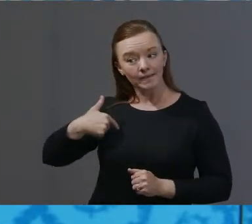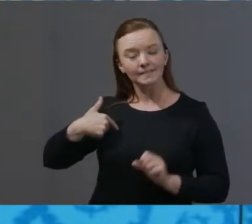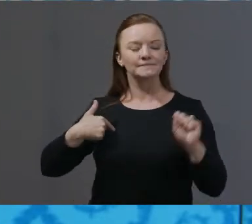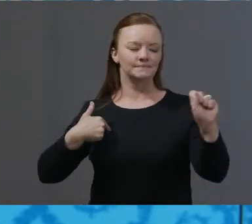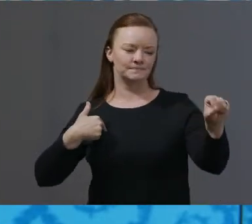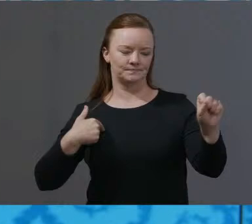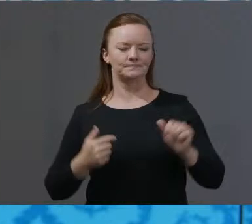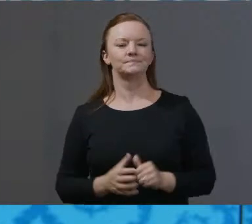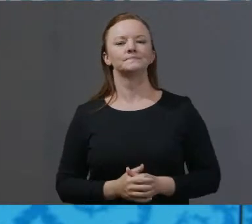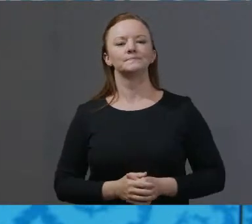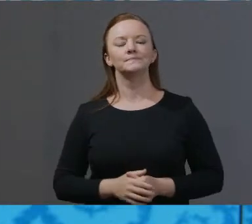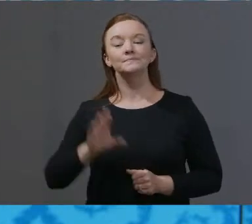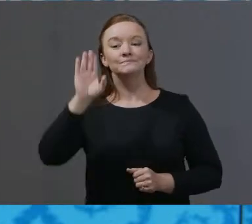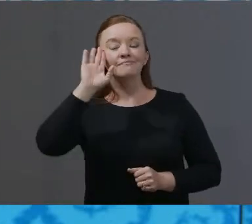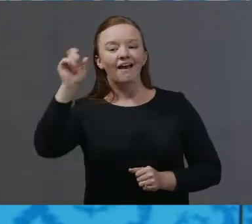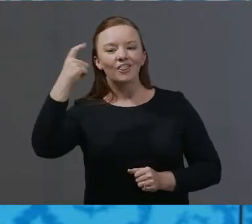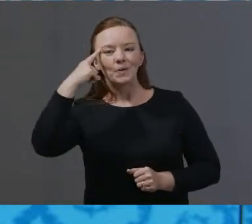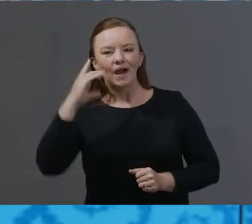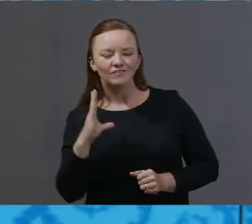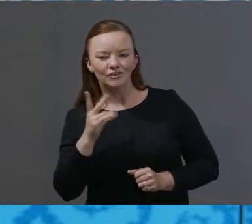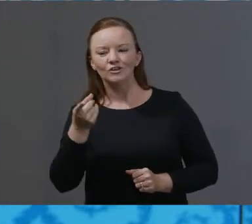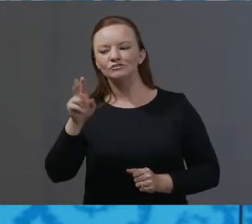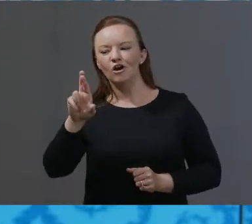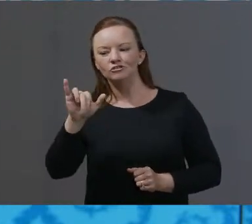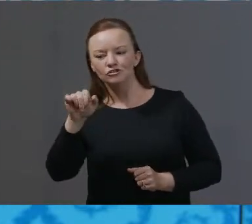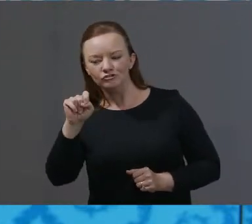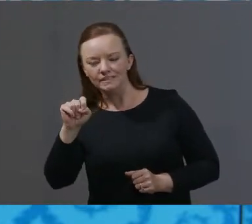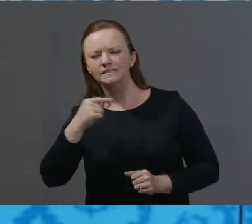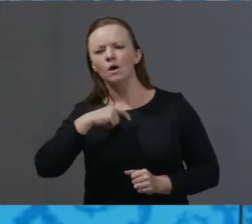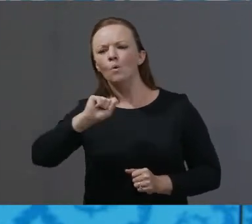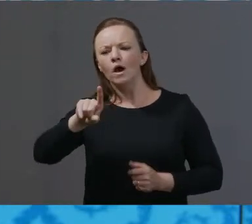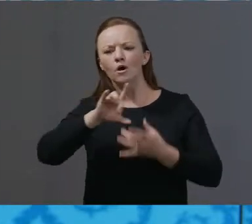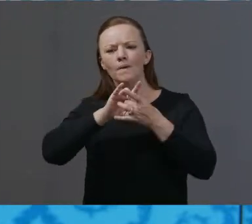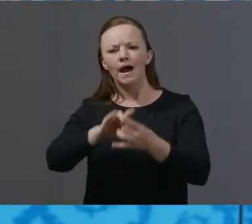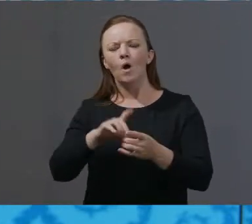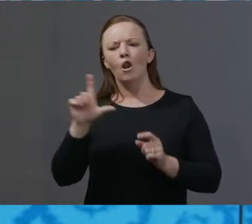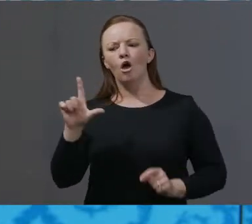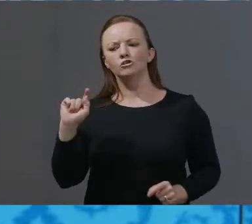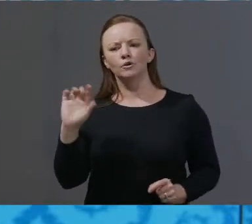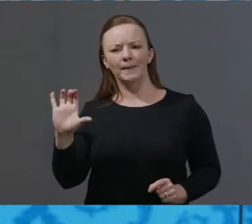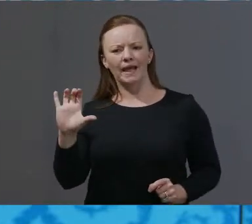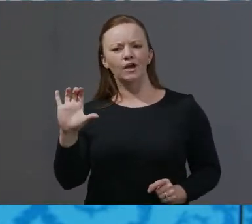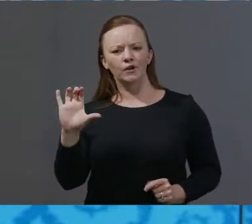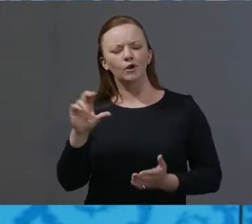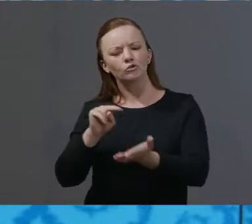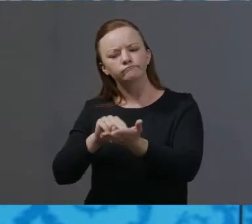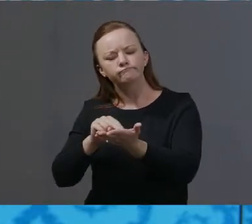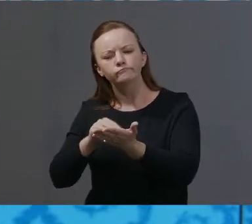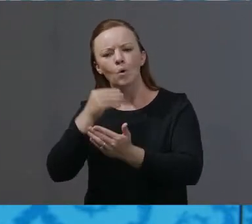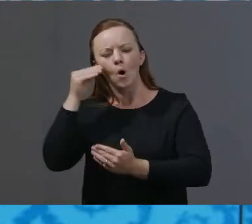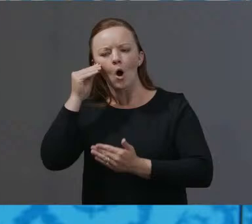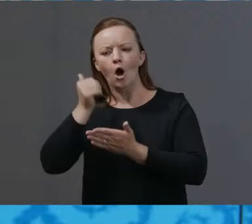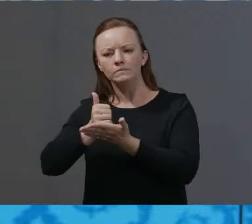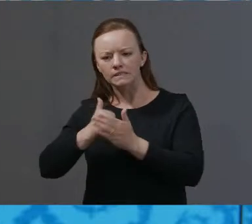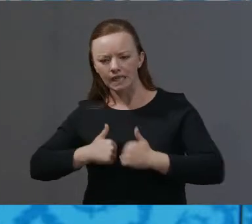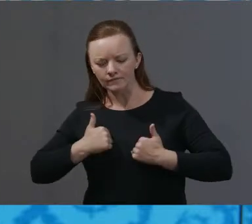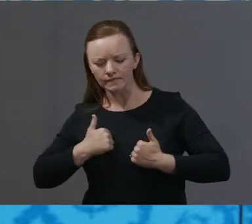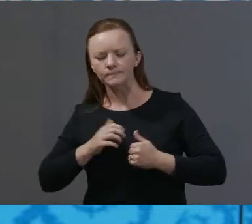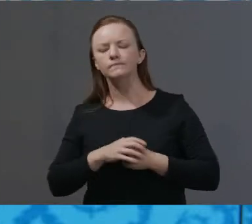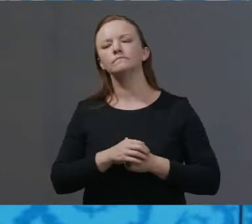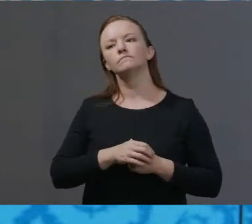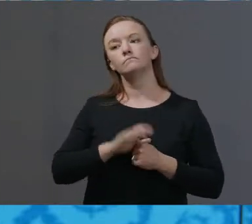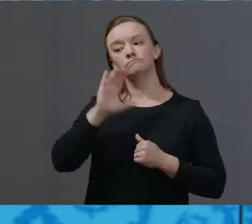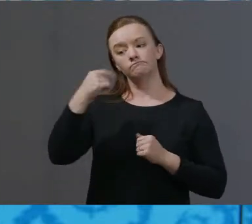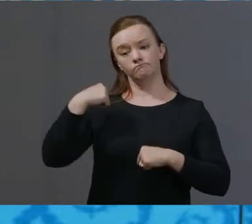Yes. Hi, Governor. Hi, Dr. Christ. I do have a question about long-term care. We're going on about 3 months since families have